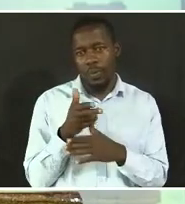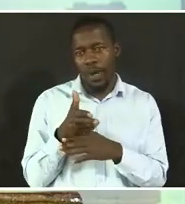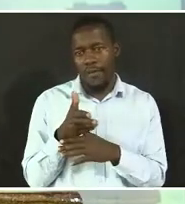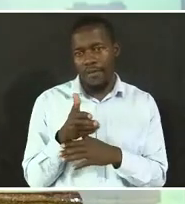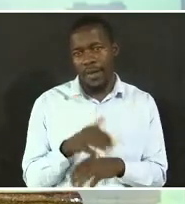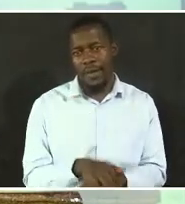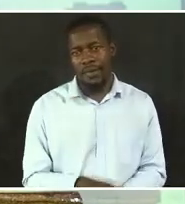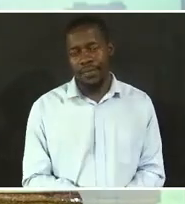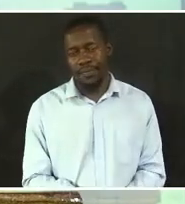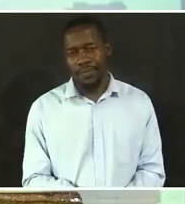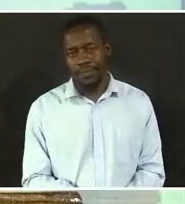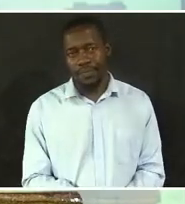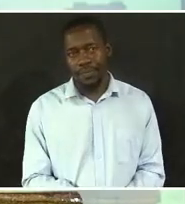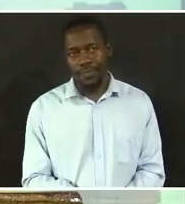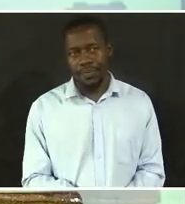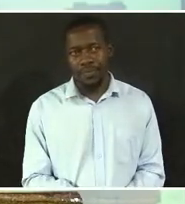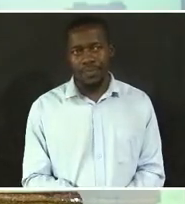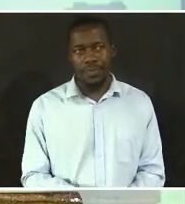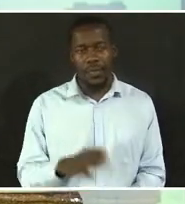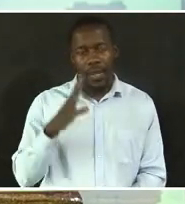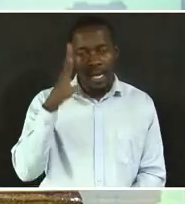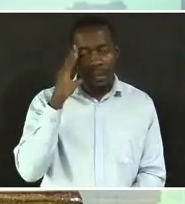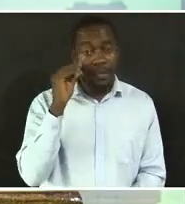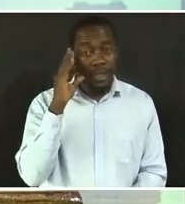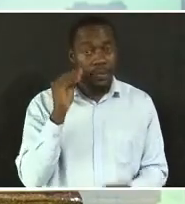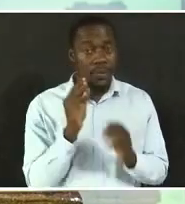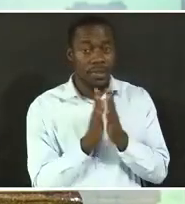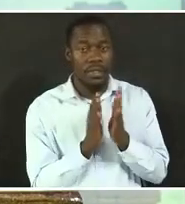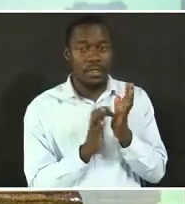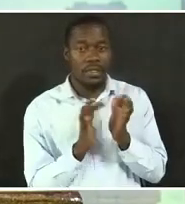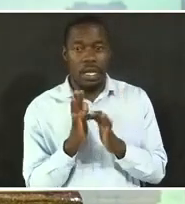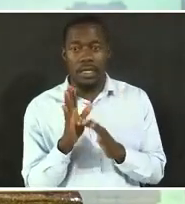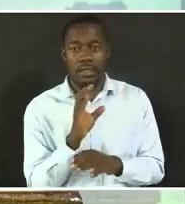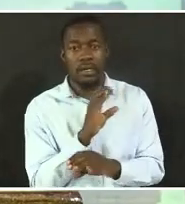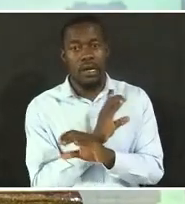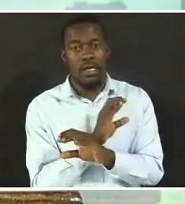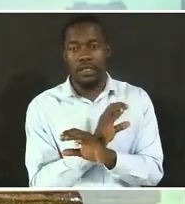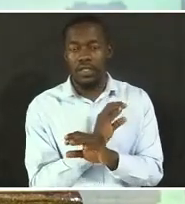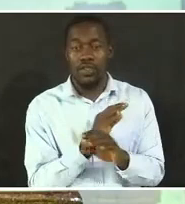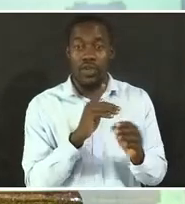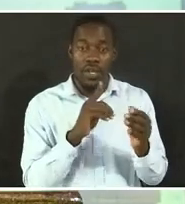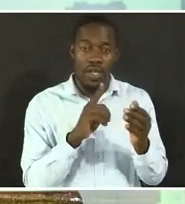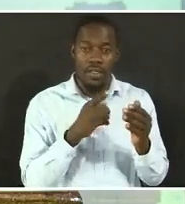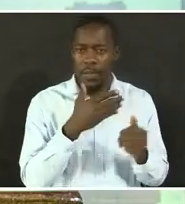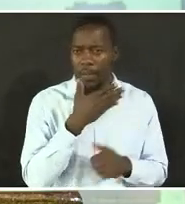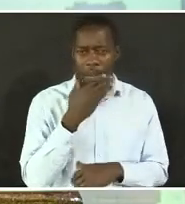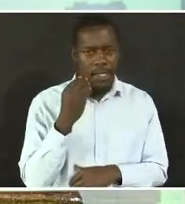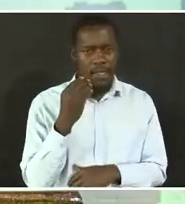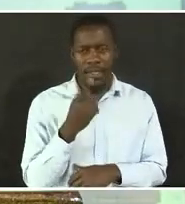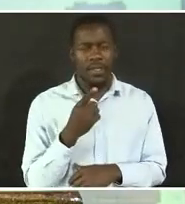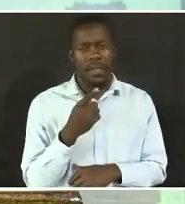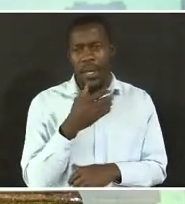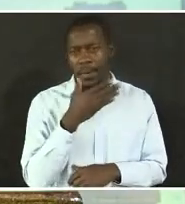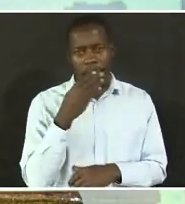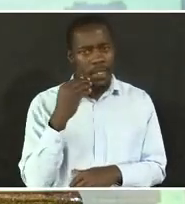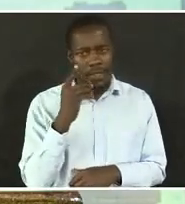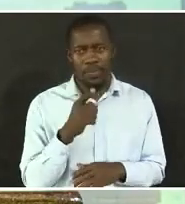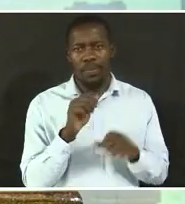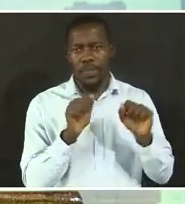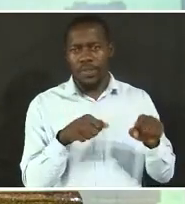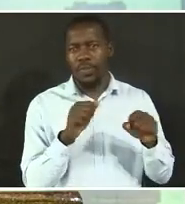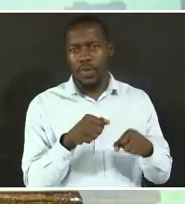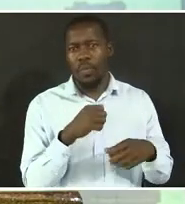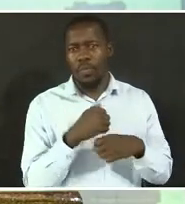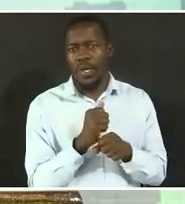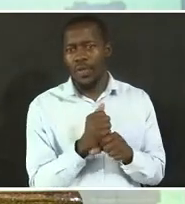And let me tell you, an experience with Jesus Christ is what will take us to heaven. Every other thing we can do, we can argue,